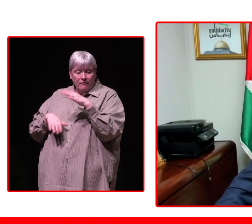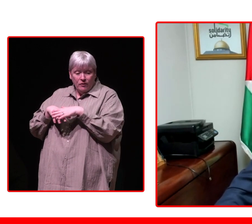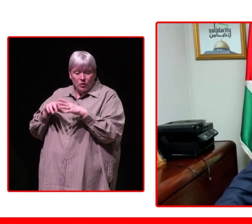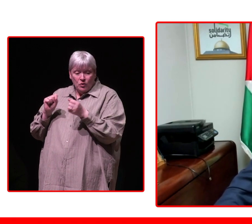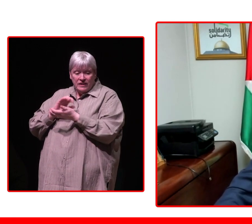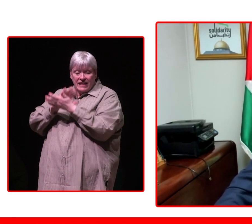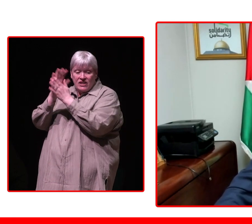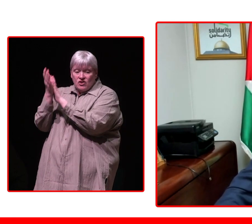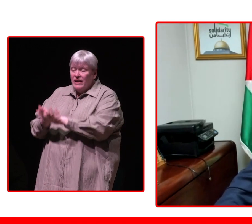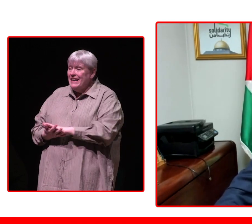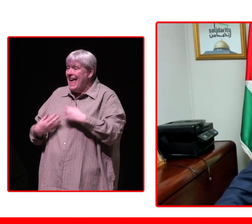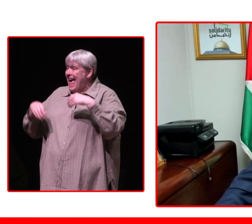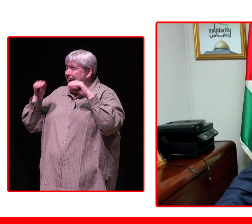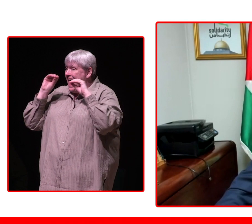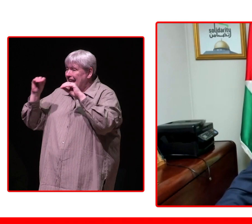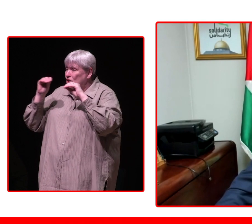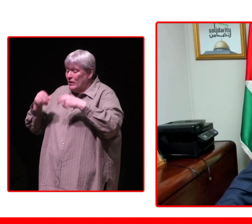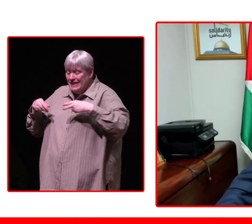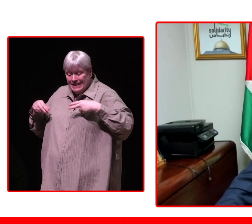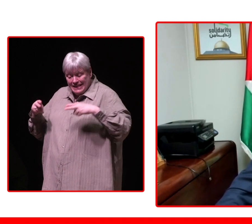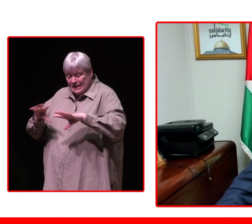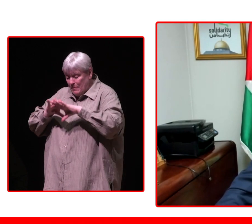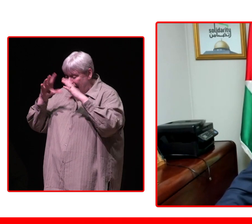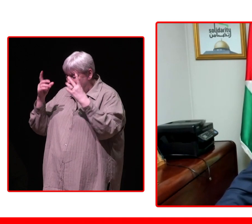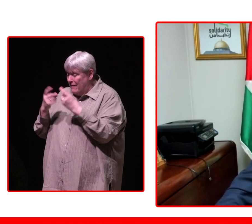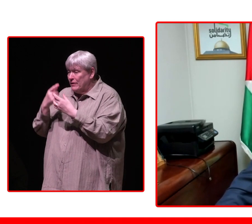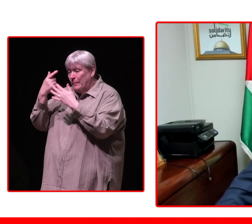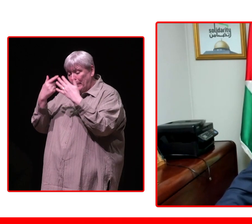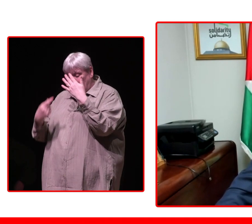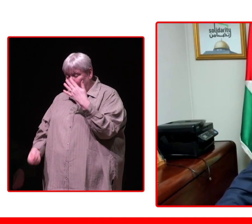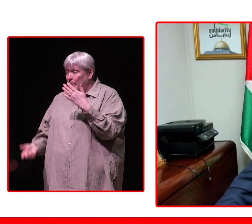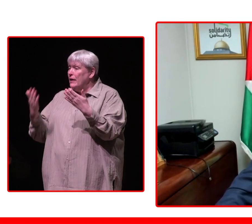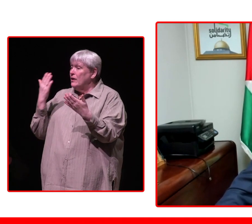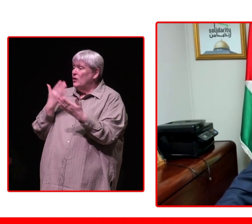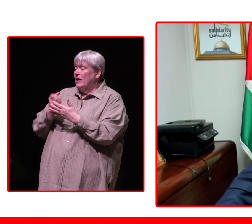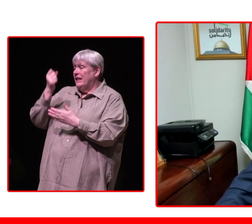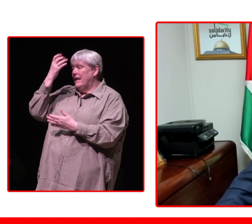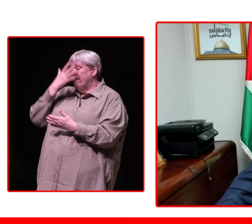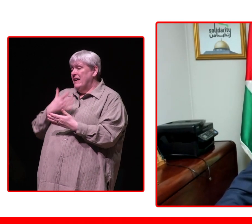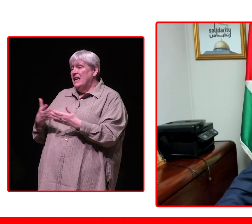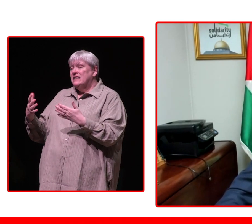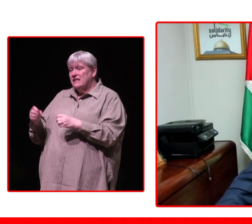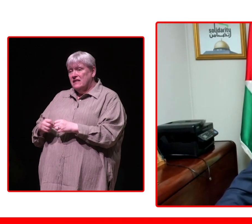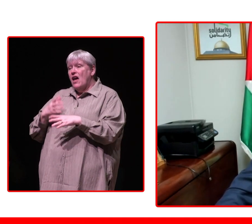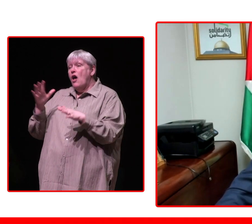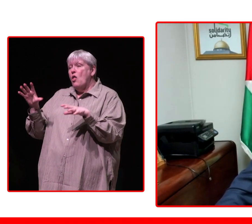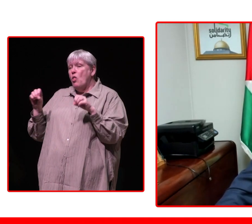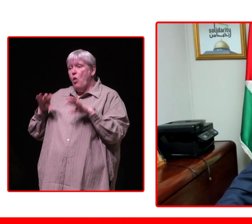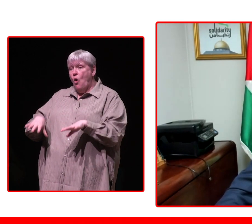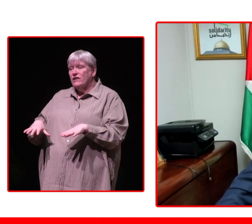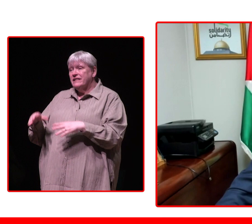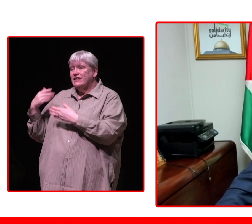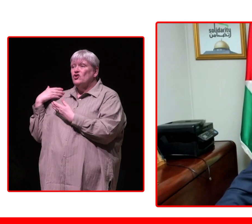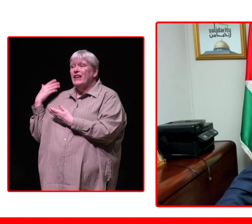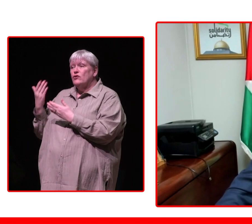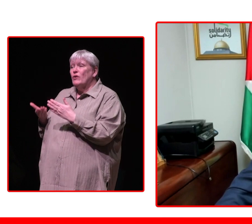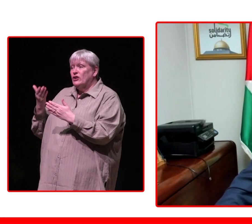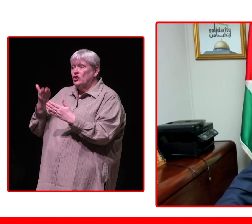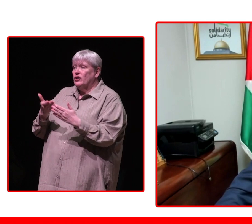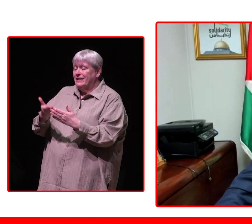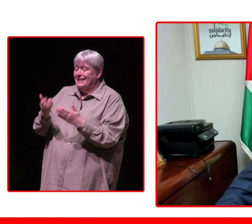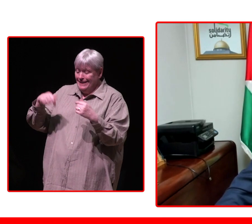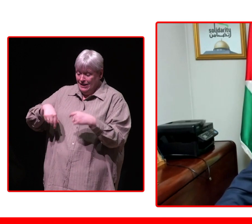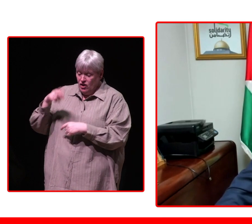education sectors requires urgent attention, or we will face a lost generation. Yet, here again, the